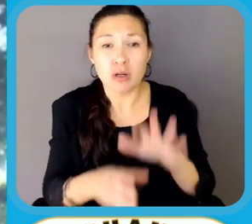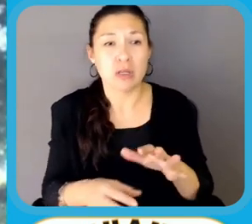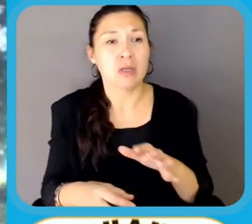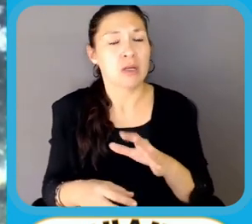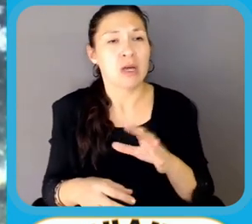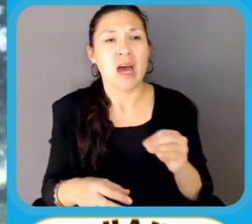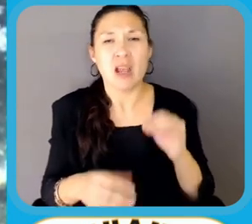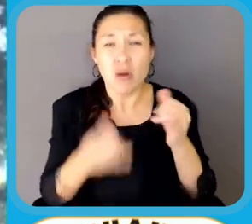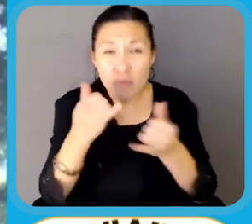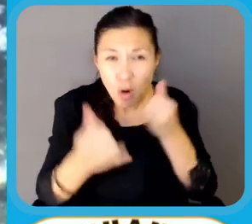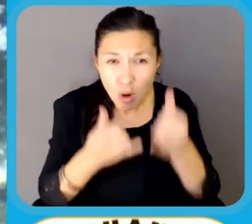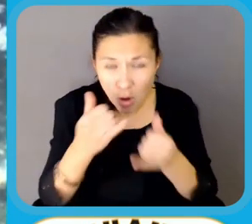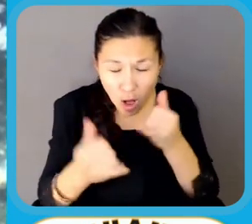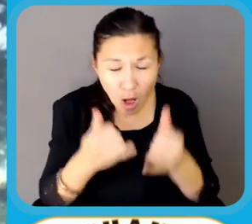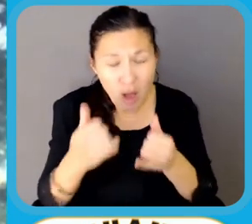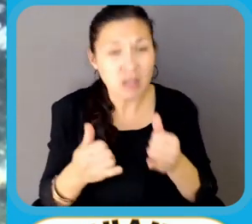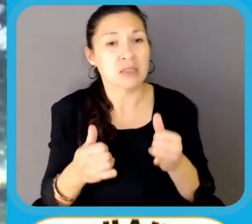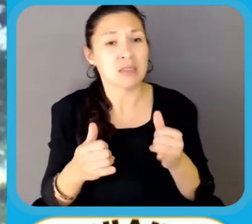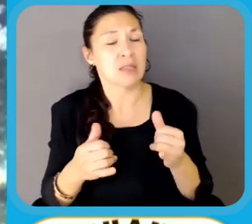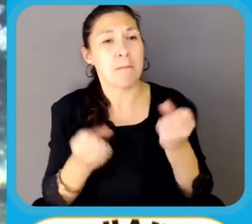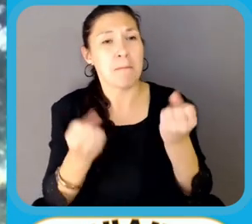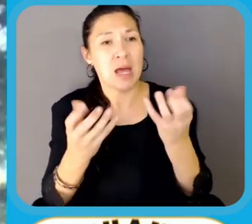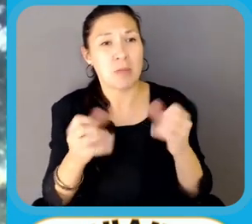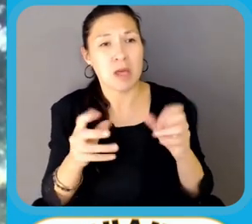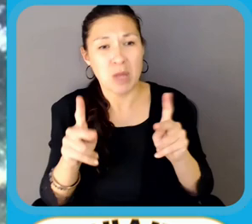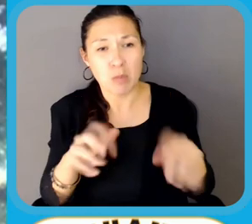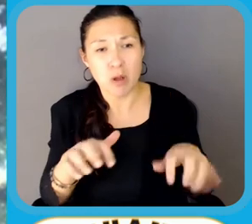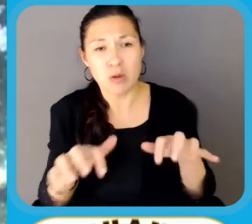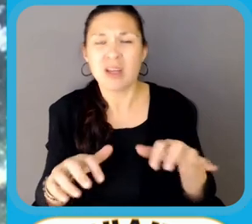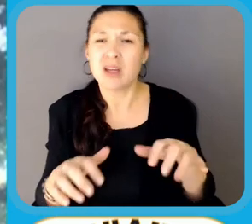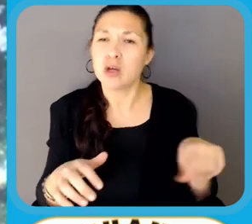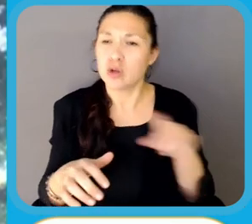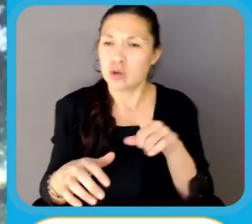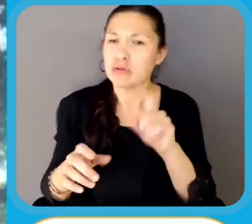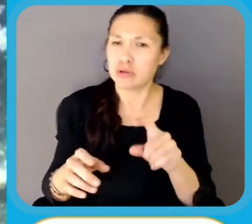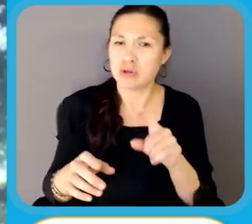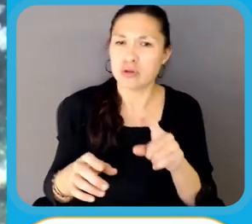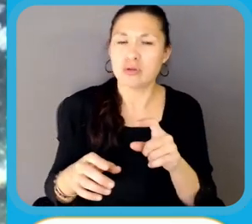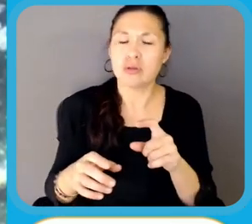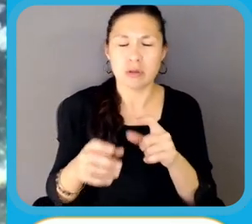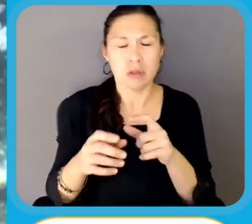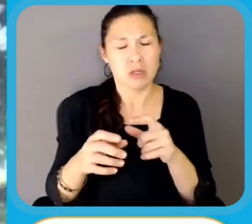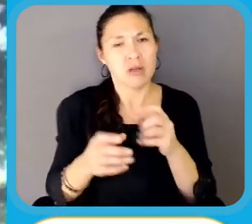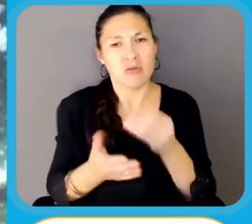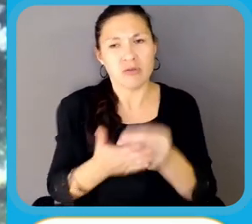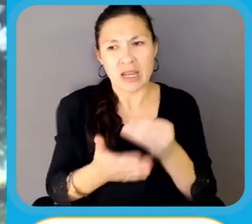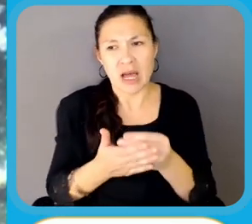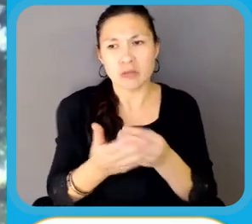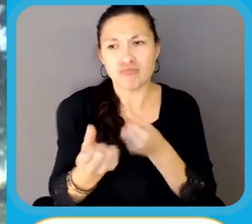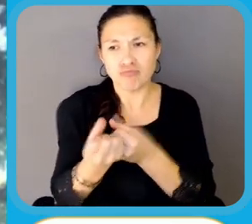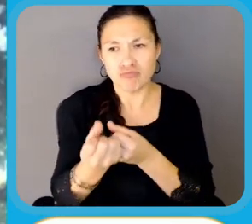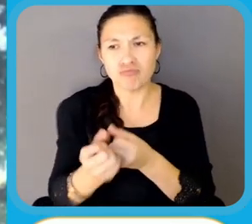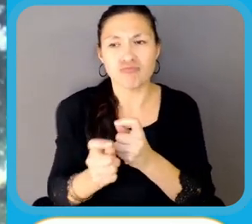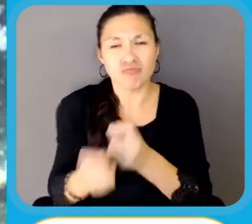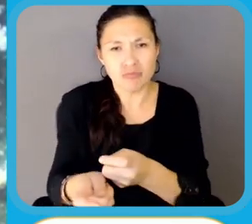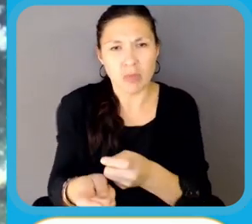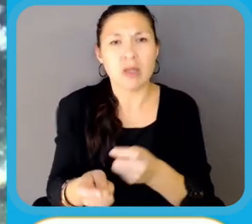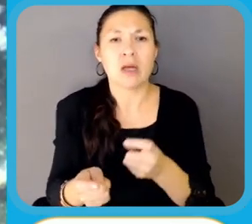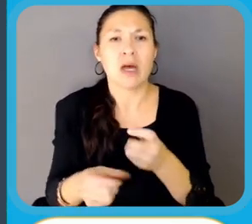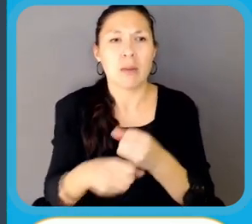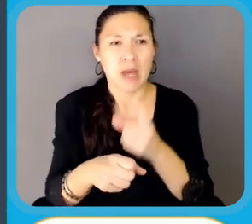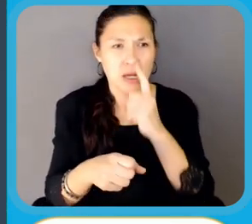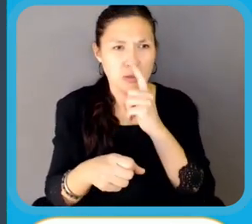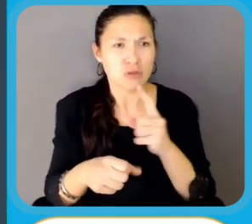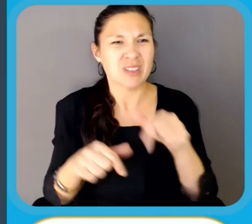other efforts. Join me in adding a financial commitment to your strong progressive advocacy. Let's make every race a competitive one. Si se puede.